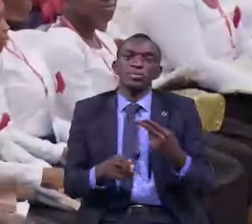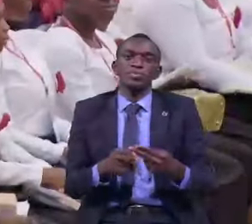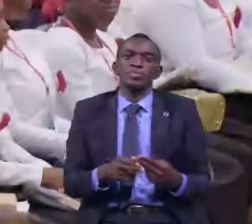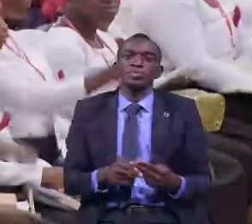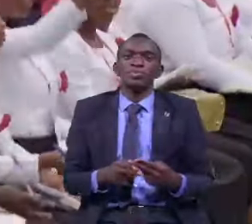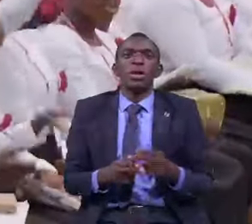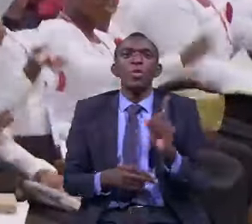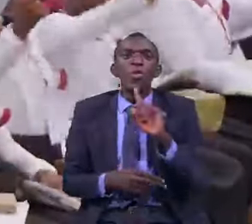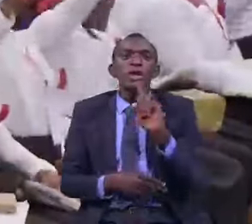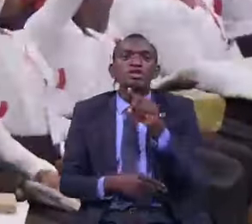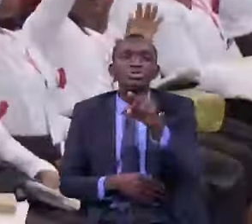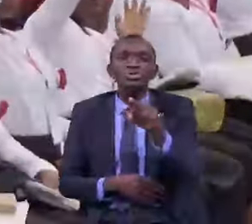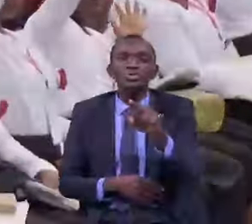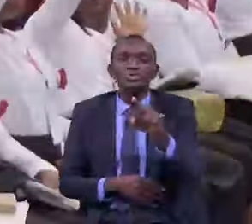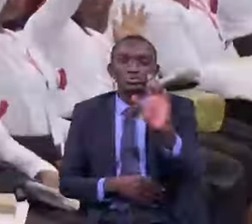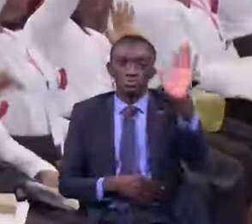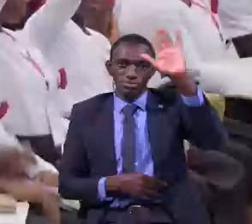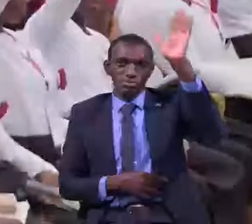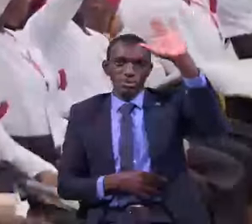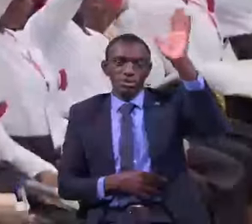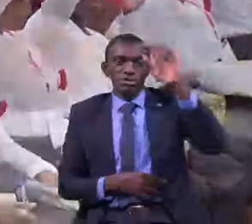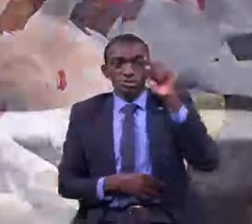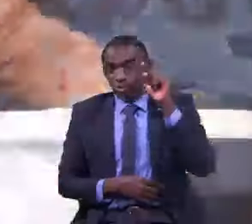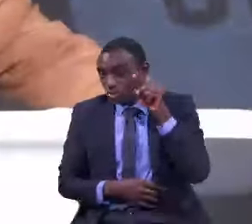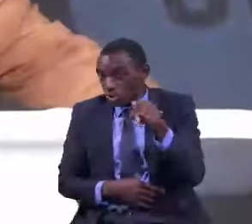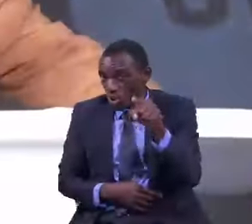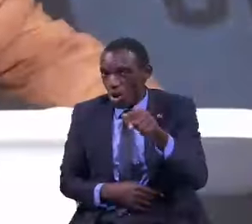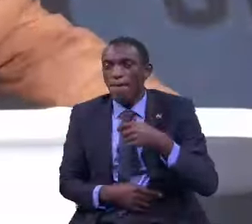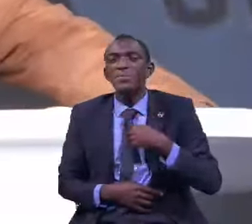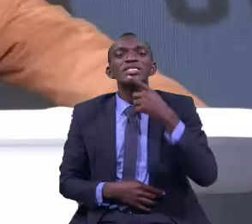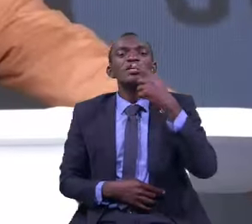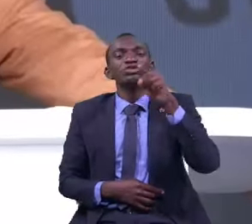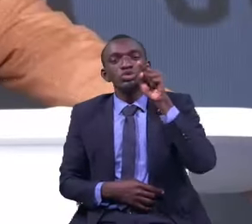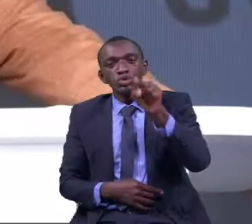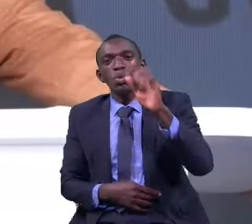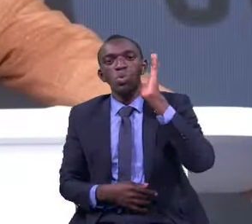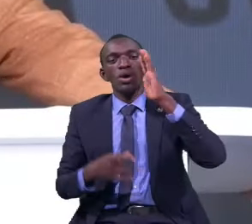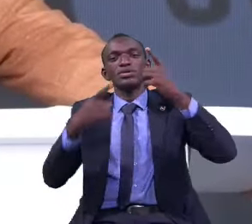Where are you? I said you will succeed.